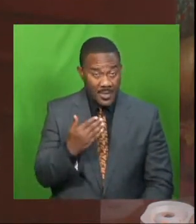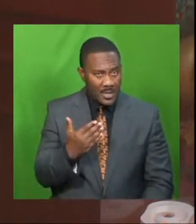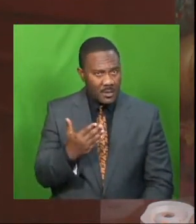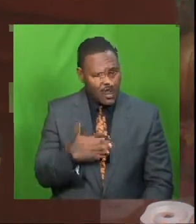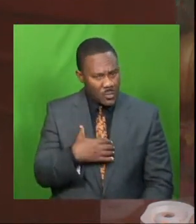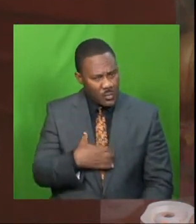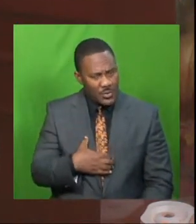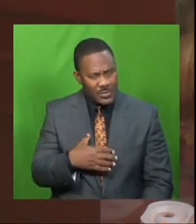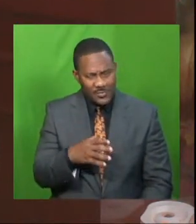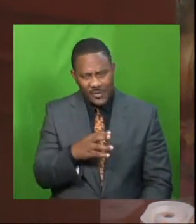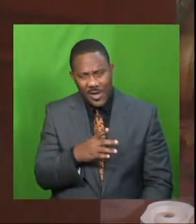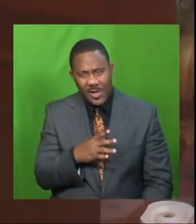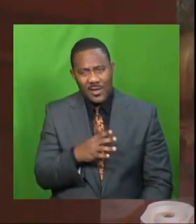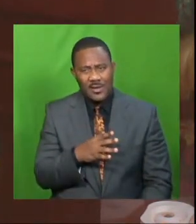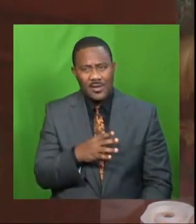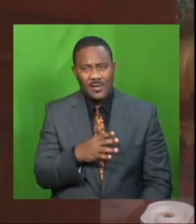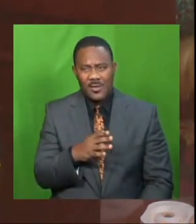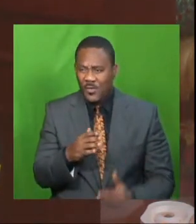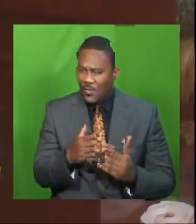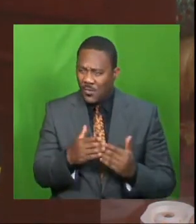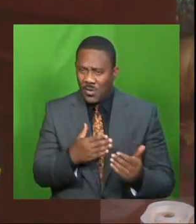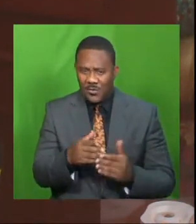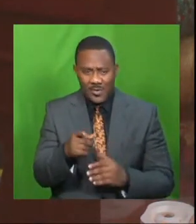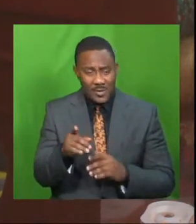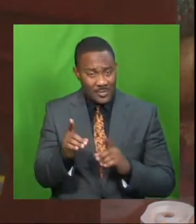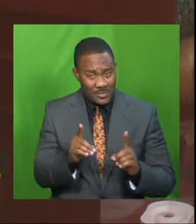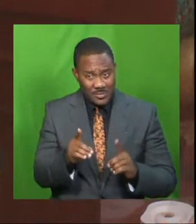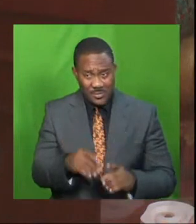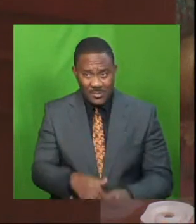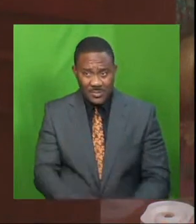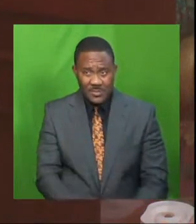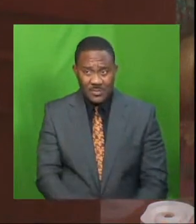well in all your endeavors.